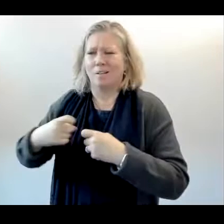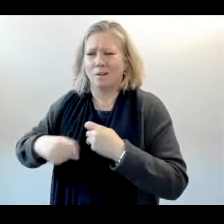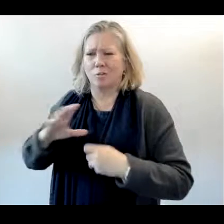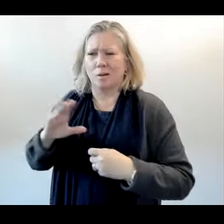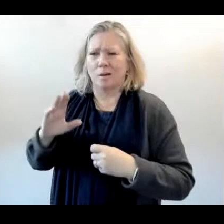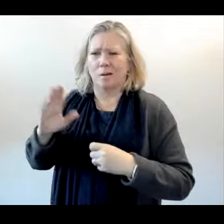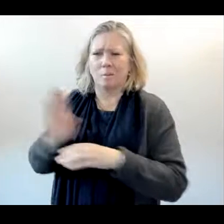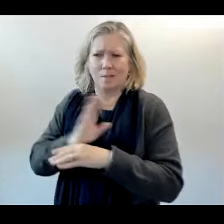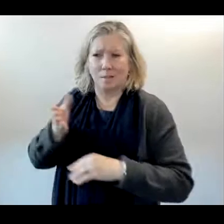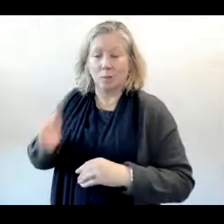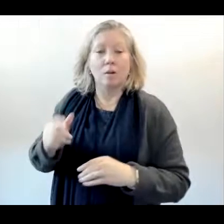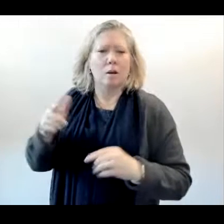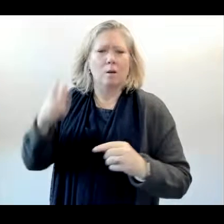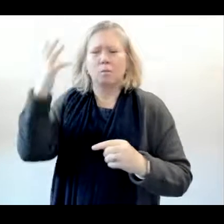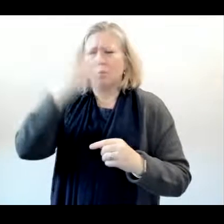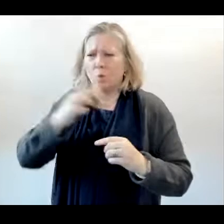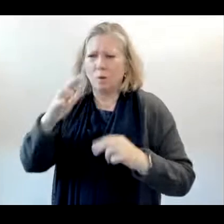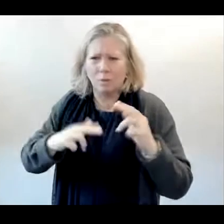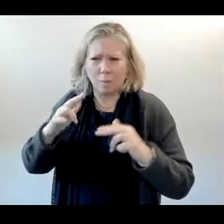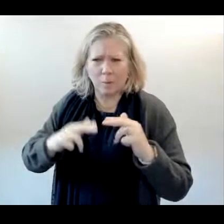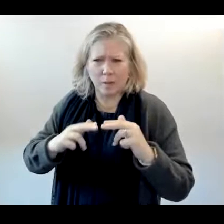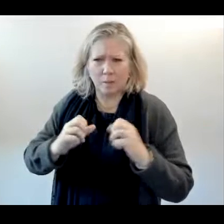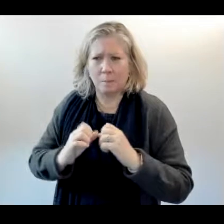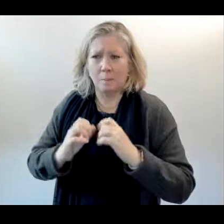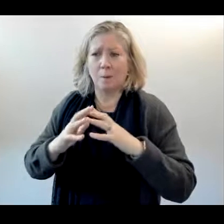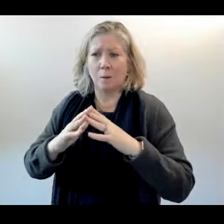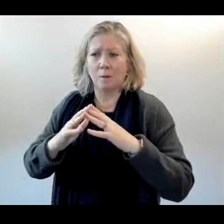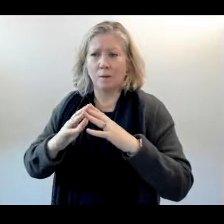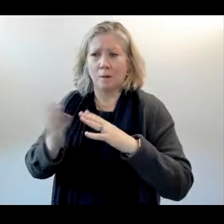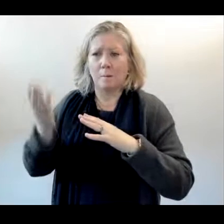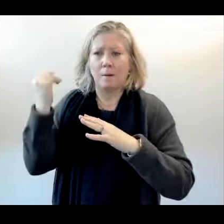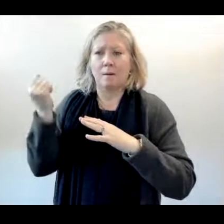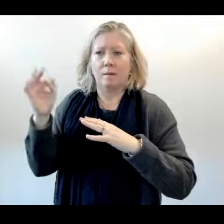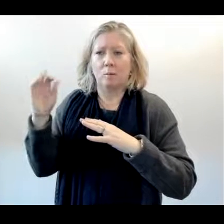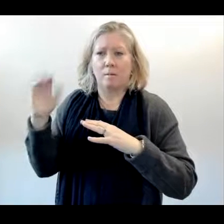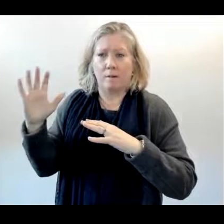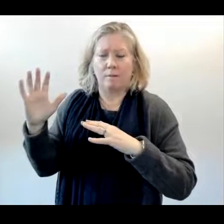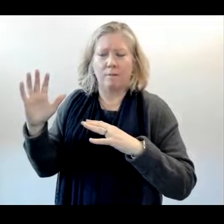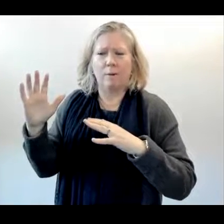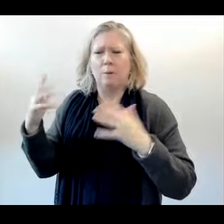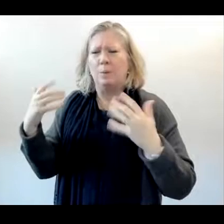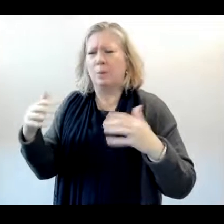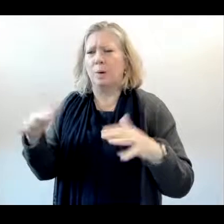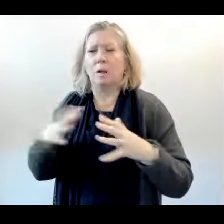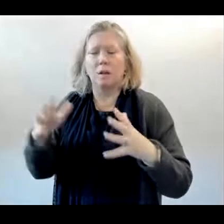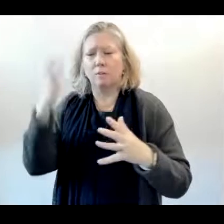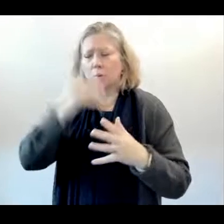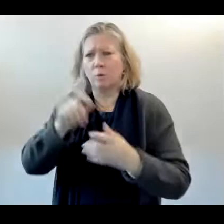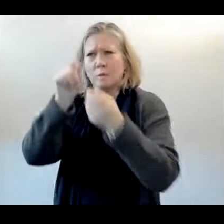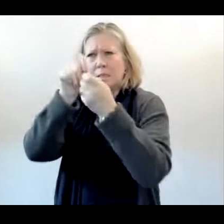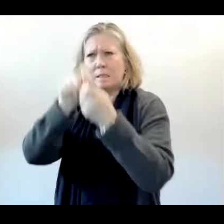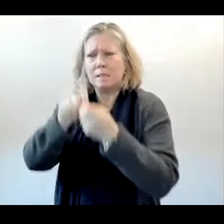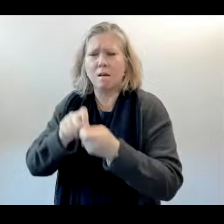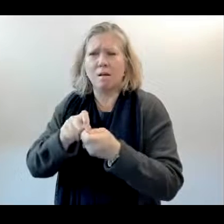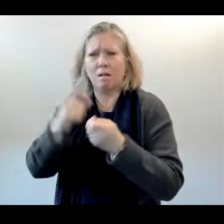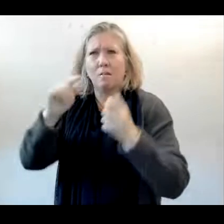and beautiful building that was constructed in 1905 and has an incredible amount of detail and ornamentation that was added onto